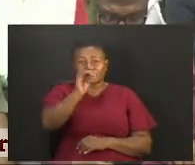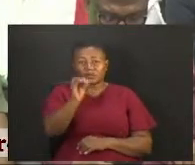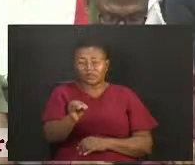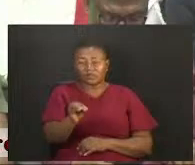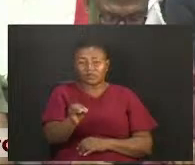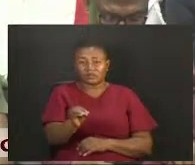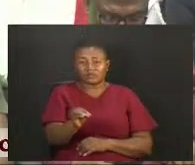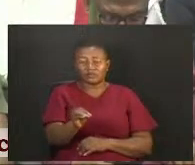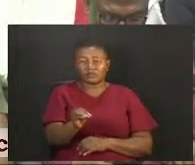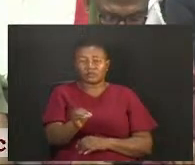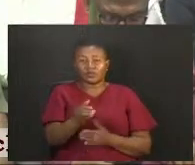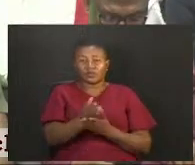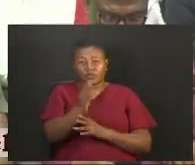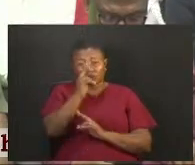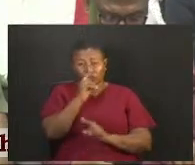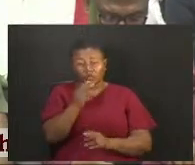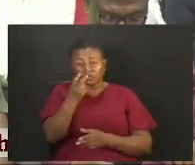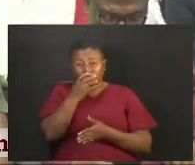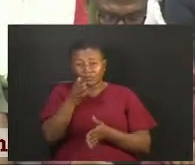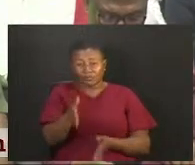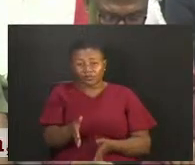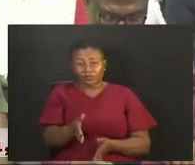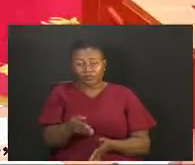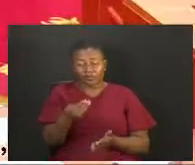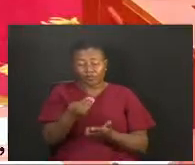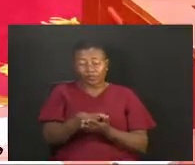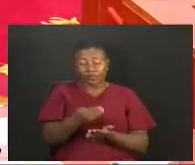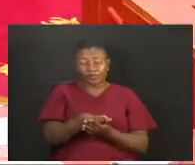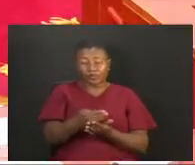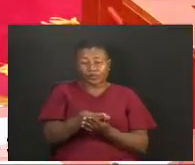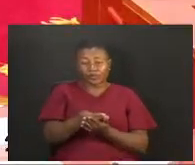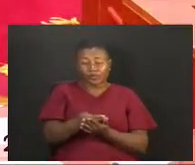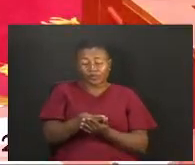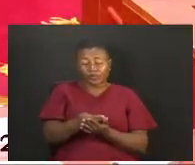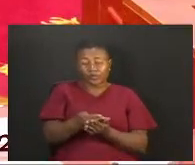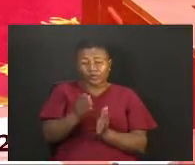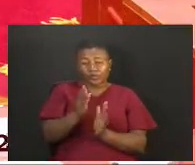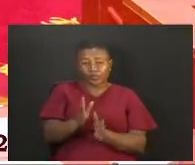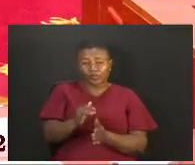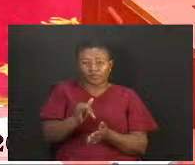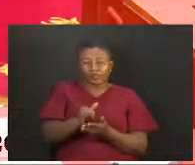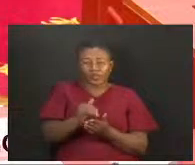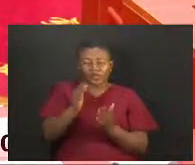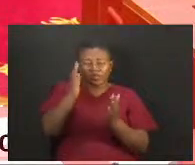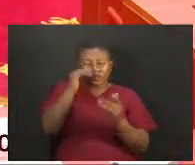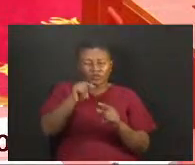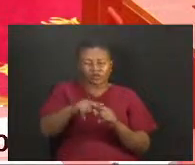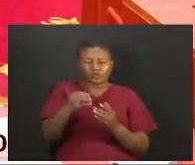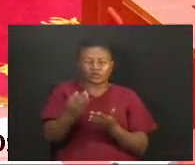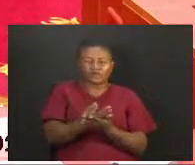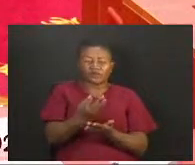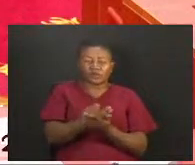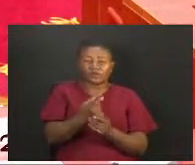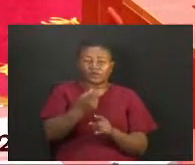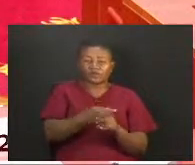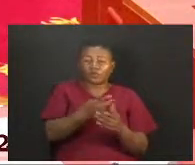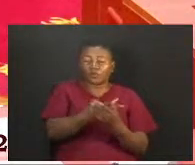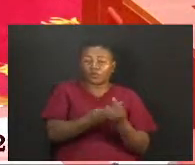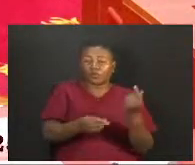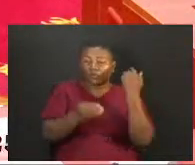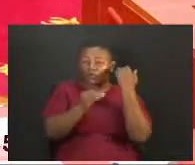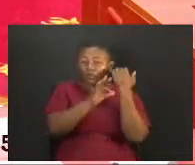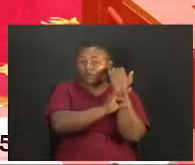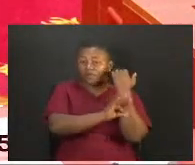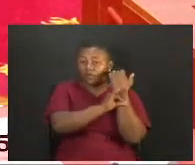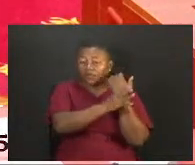Right Honourable Speaker, the cash deficit of 56.9 billion is expected to be financed from both foreign and domestic